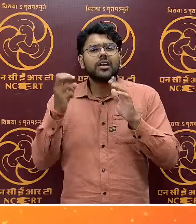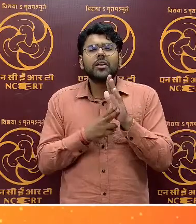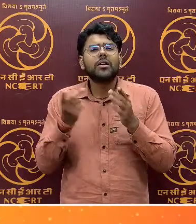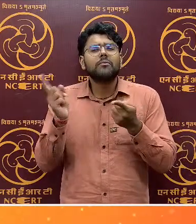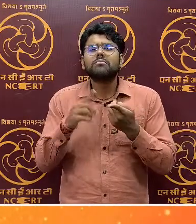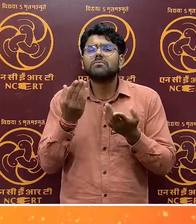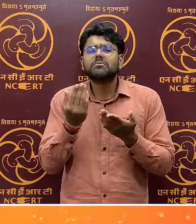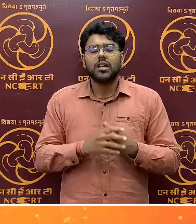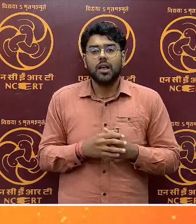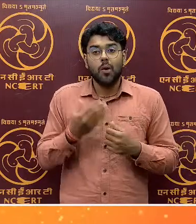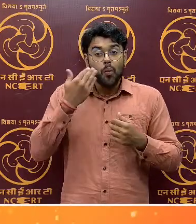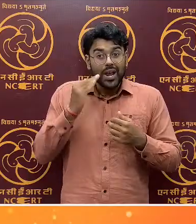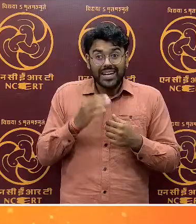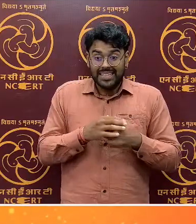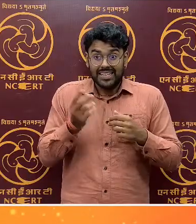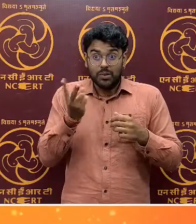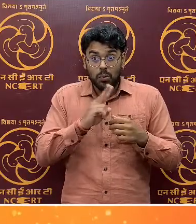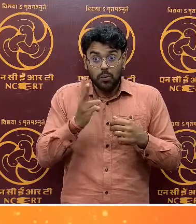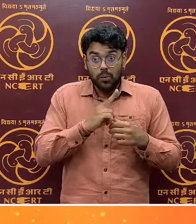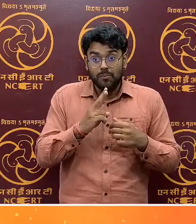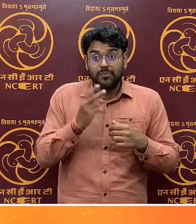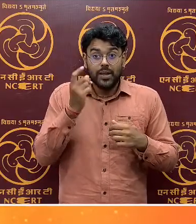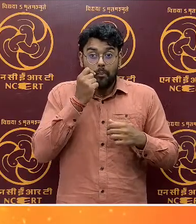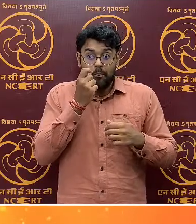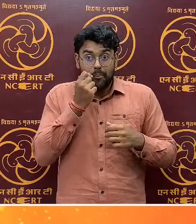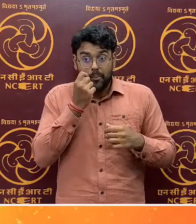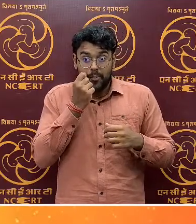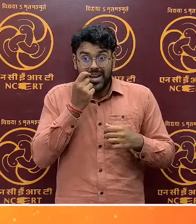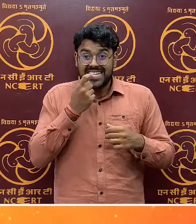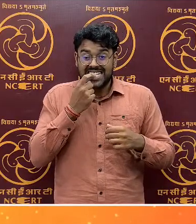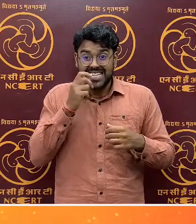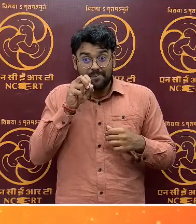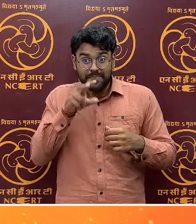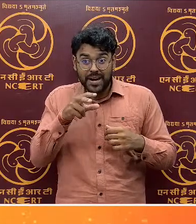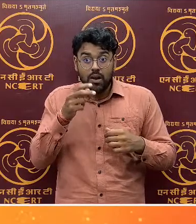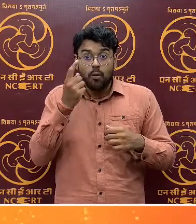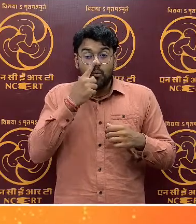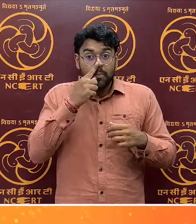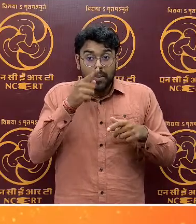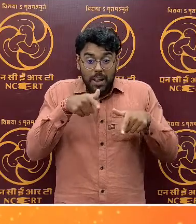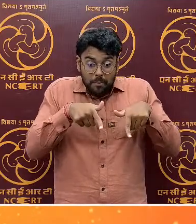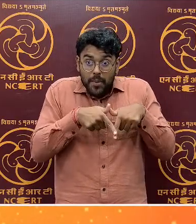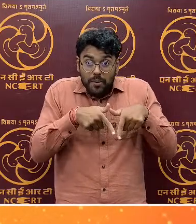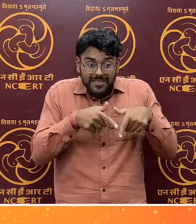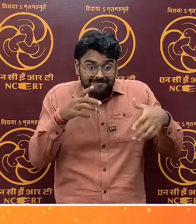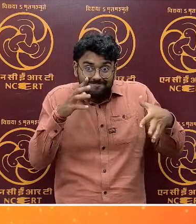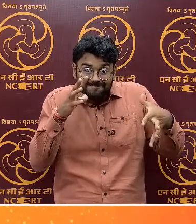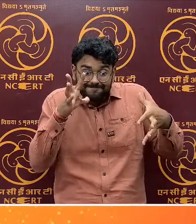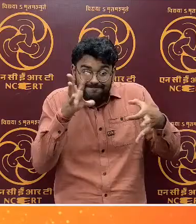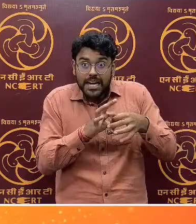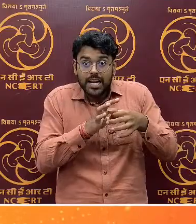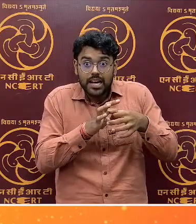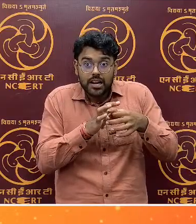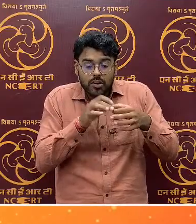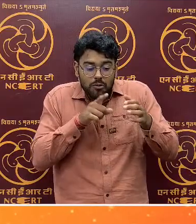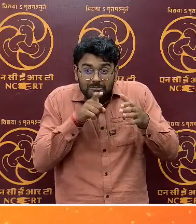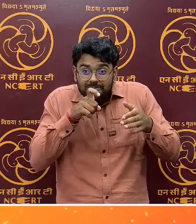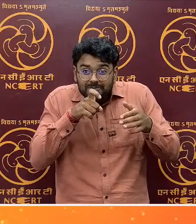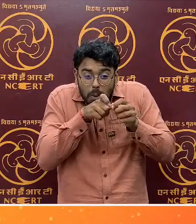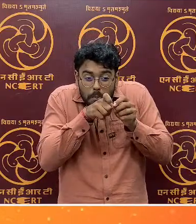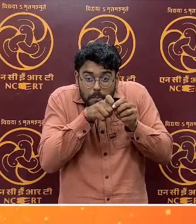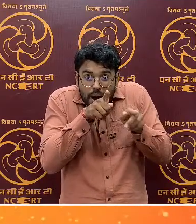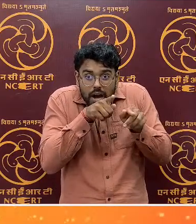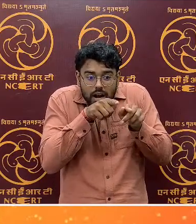the fusion of these 2 gametes takes place. Okay. So this picture where you see this egg is there and the sperms are also